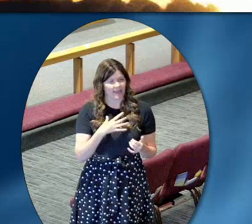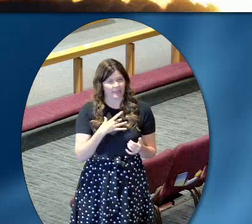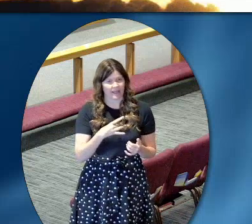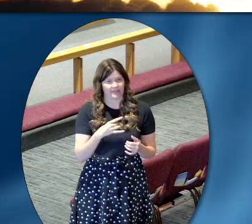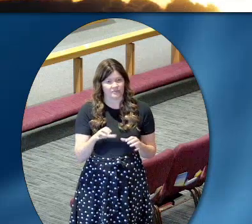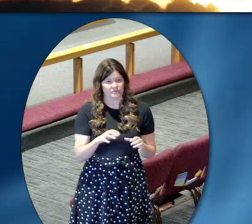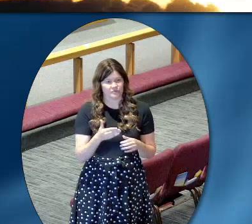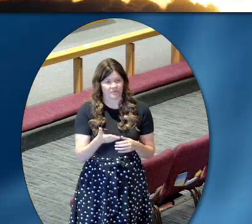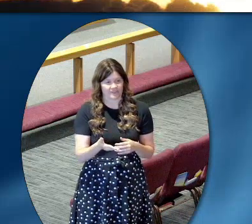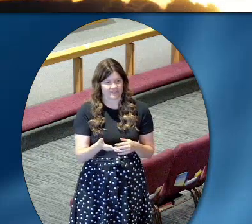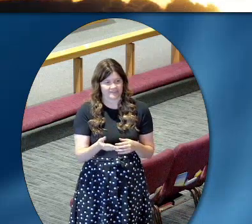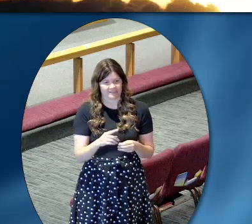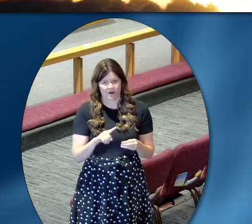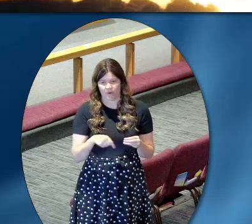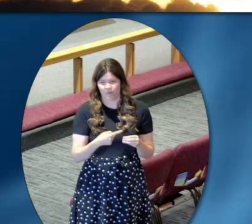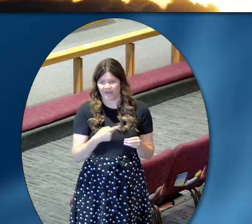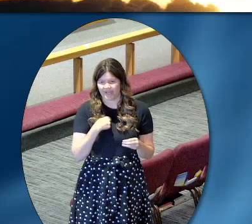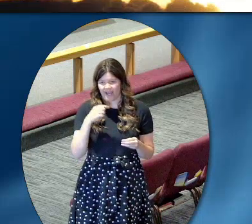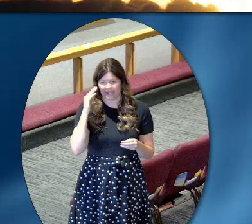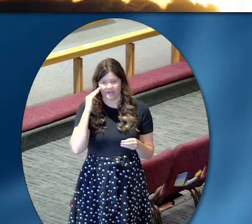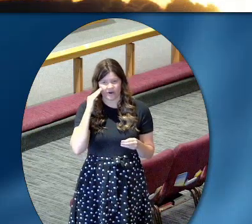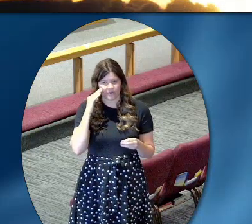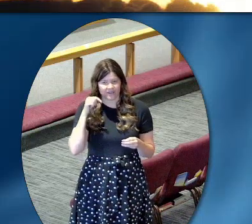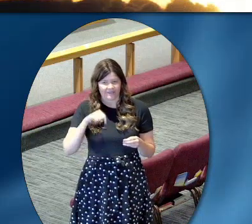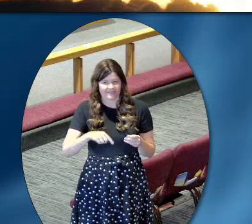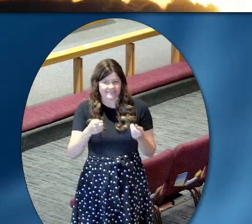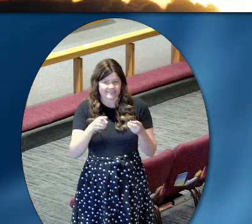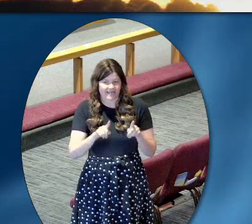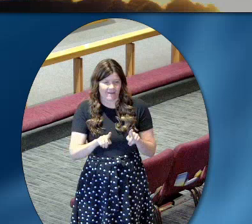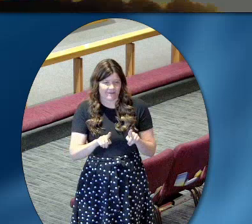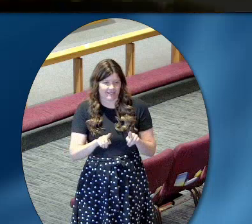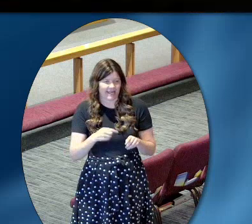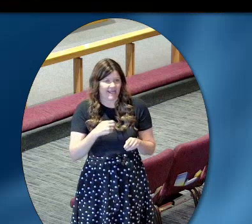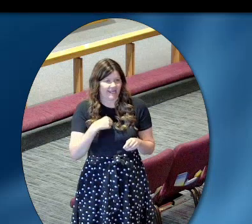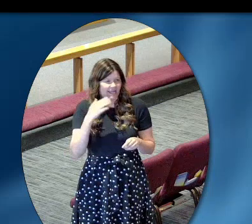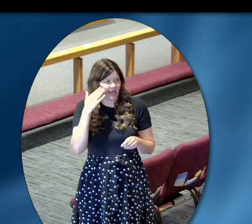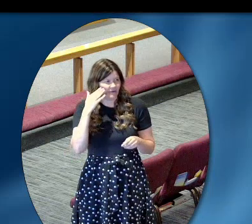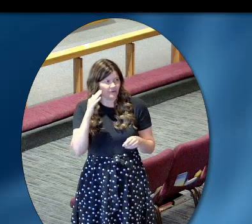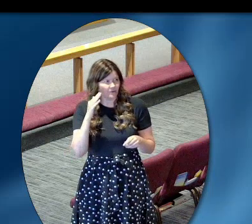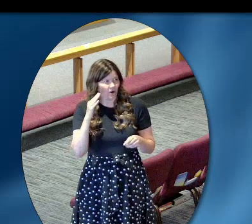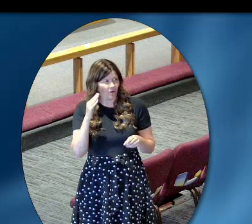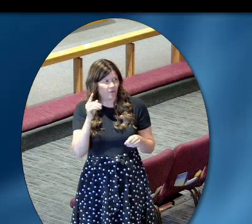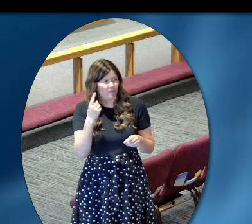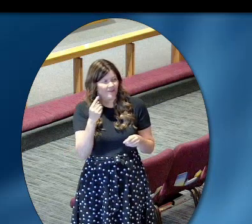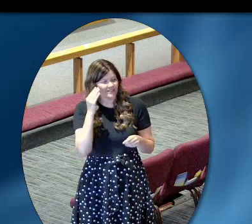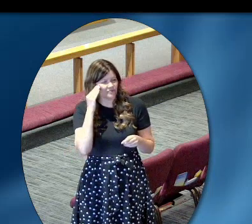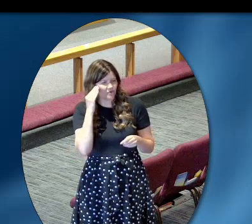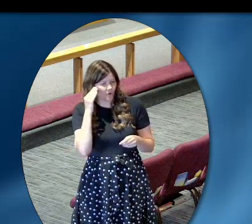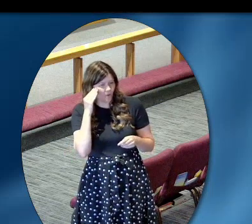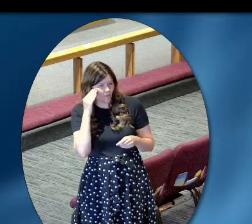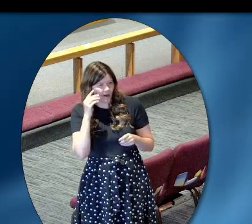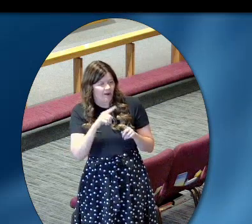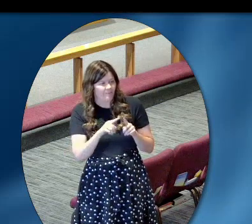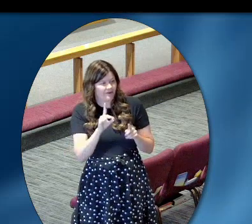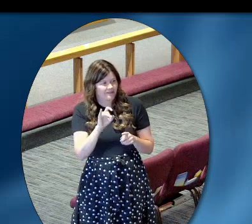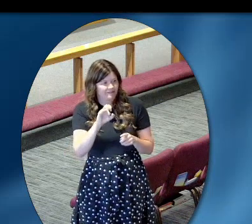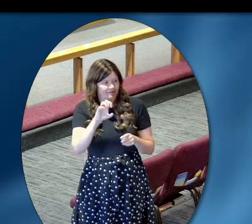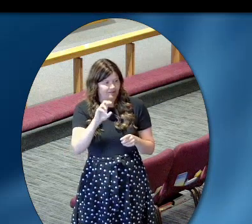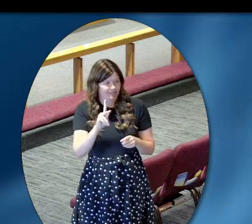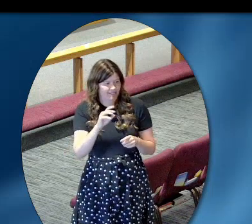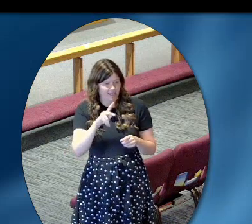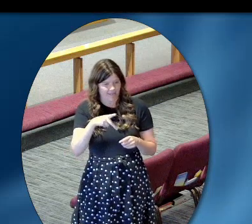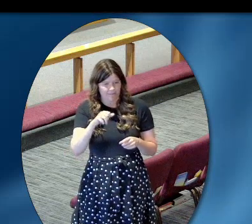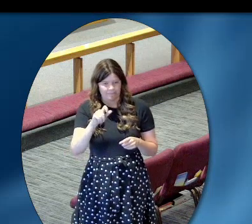this when I know that this is happening. I don't always know, but Dick and Patty Mayhew,